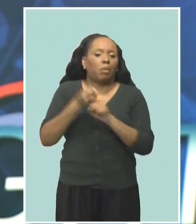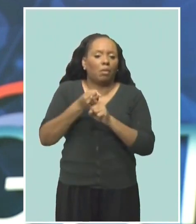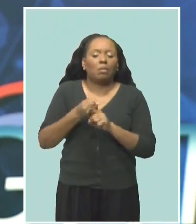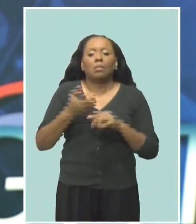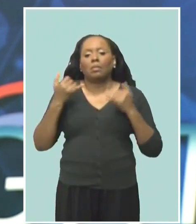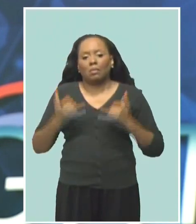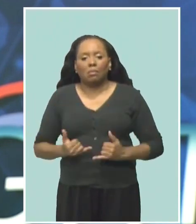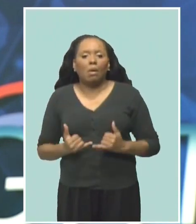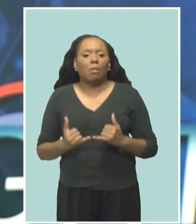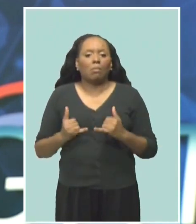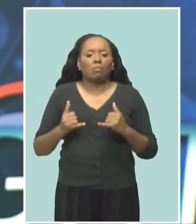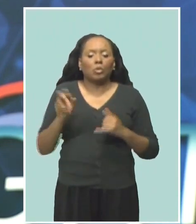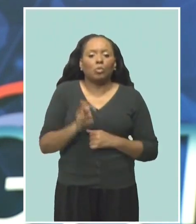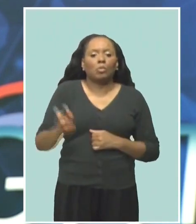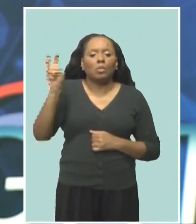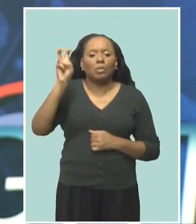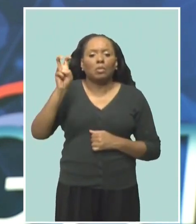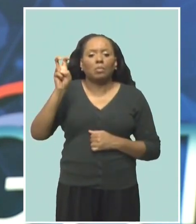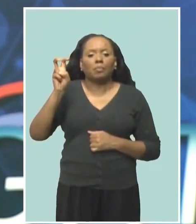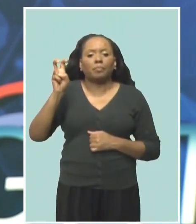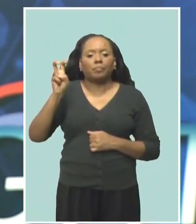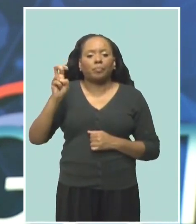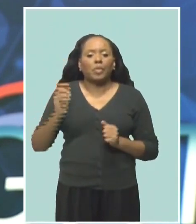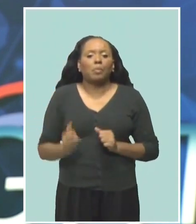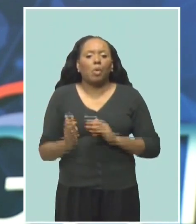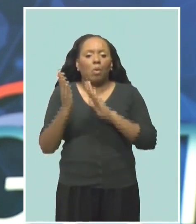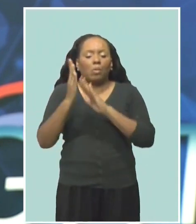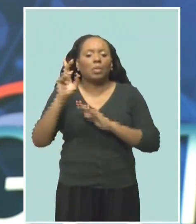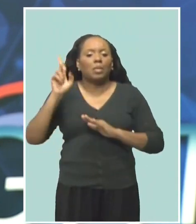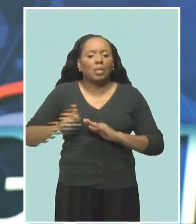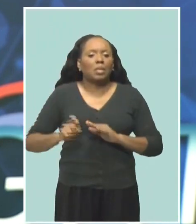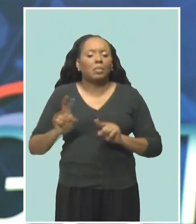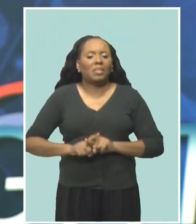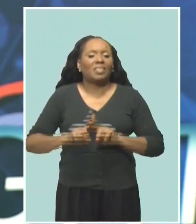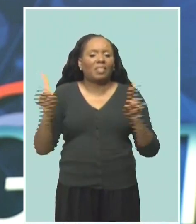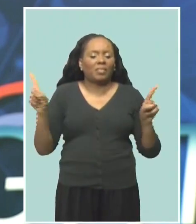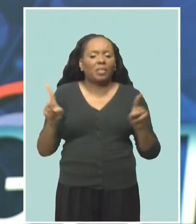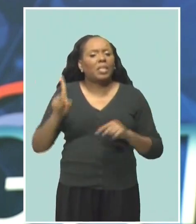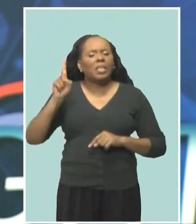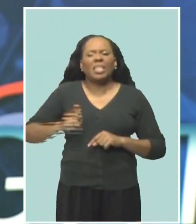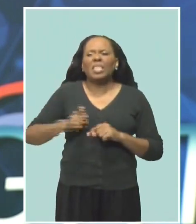to approach tourism with a commitment to sustainable development.